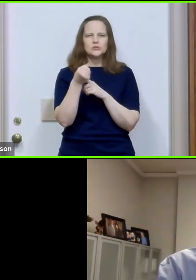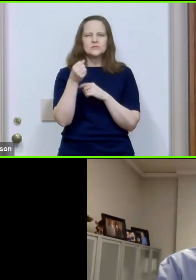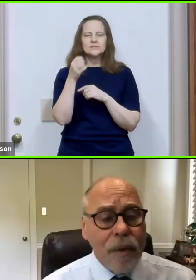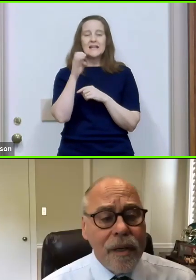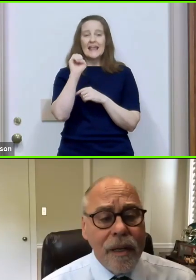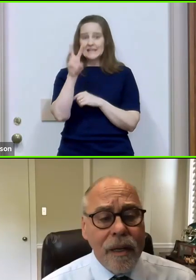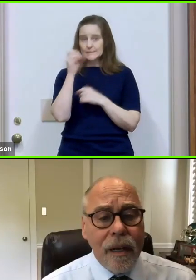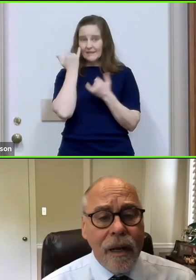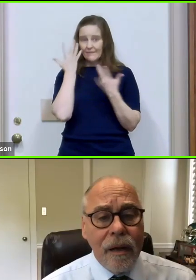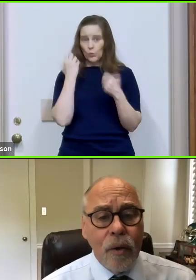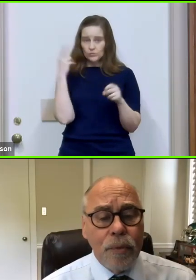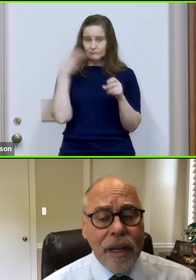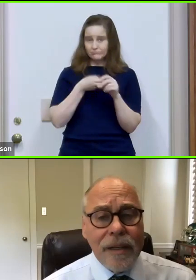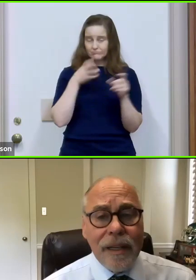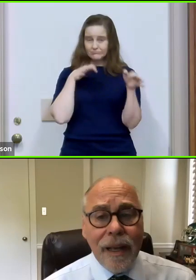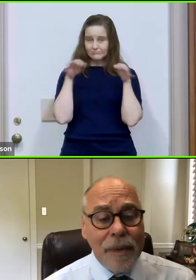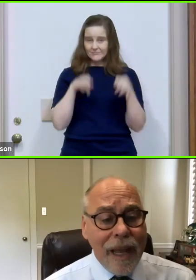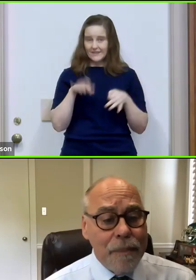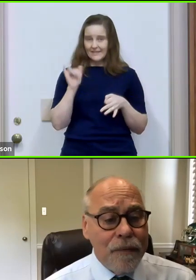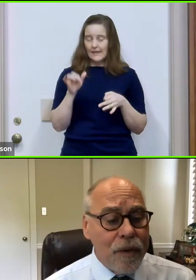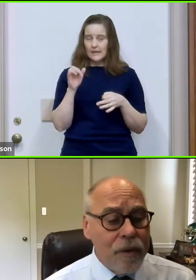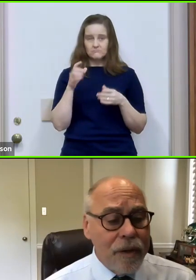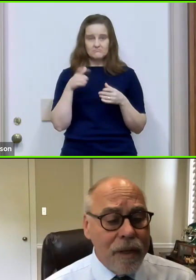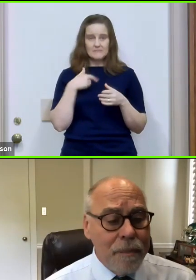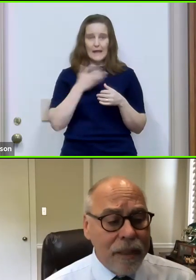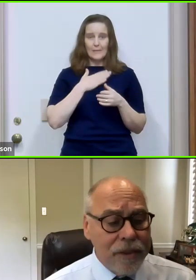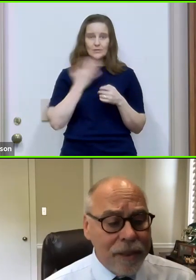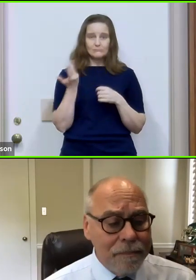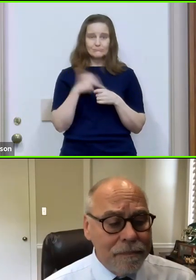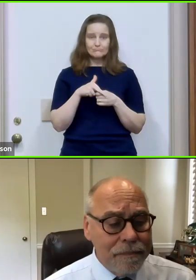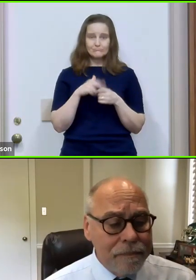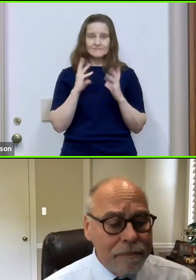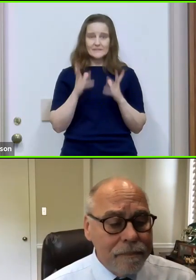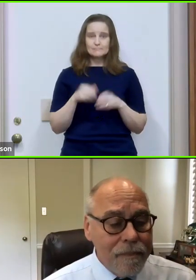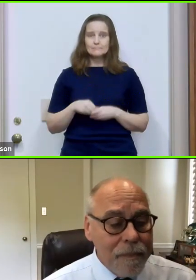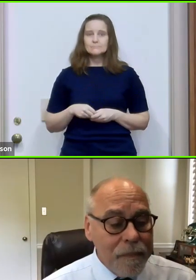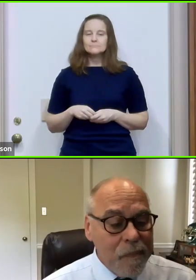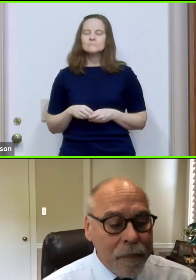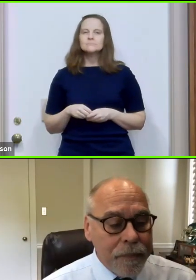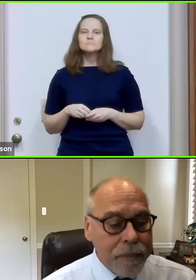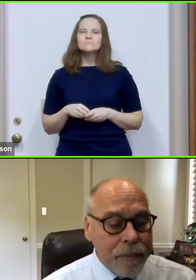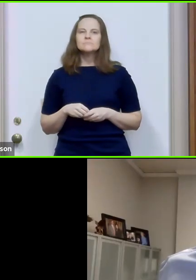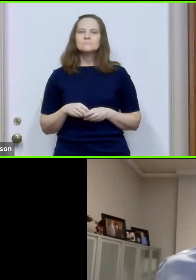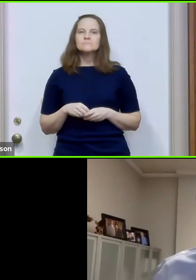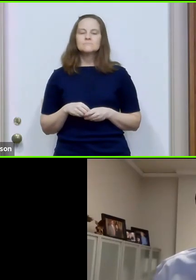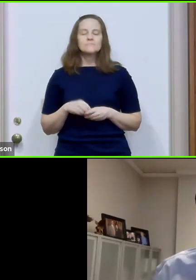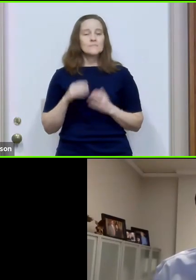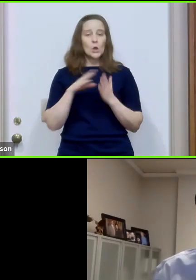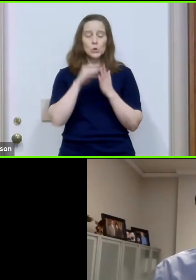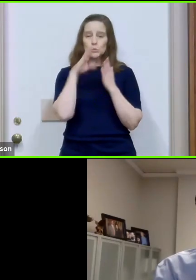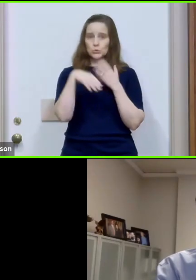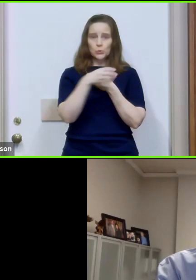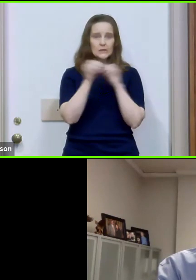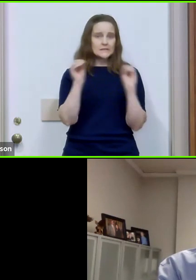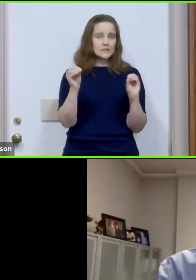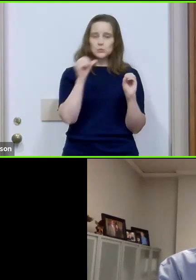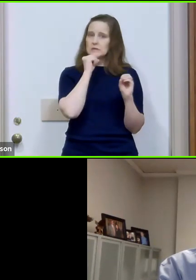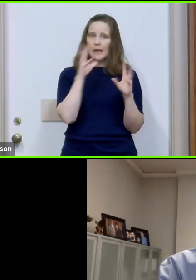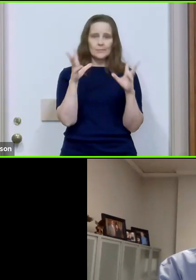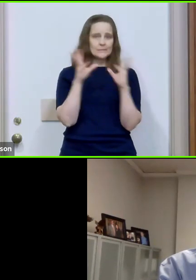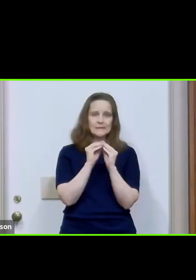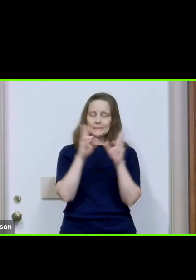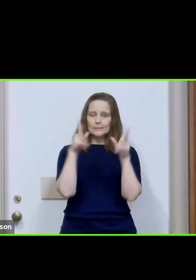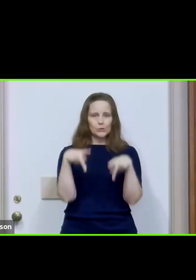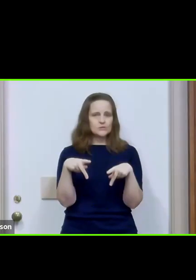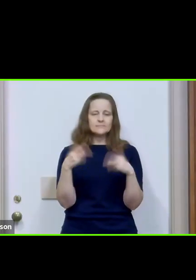jump into that one, or Brandy, I'd be happy for you to embellish it. We are not, student organizations will not be meeting in person.